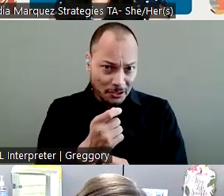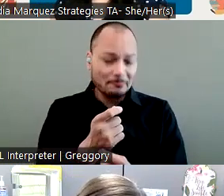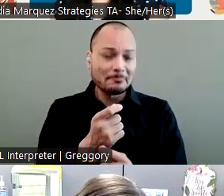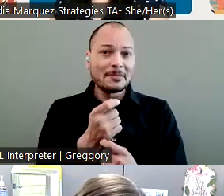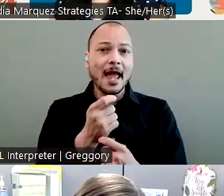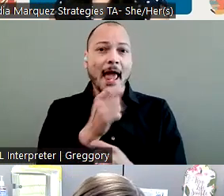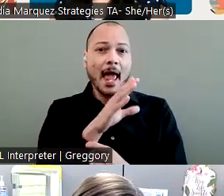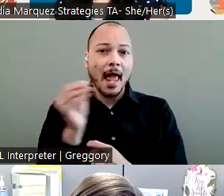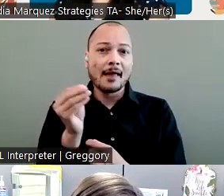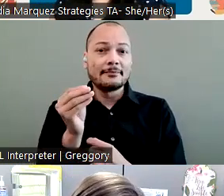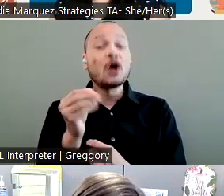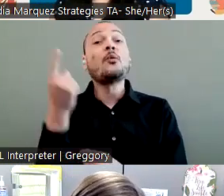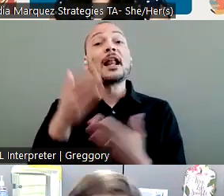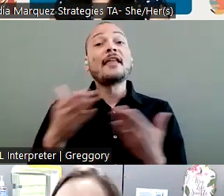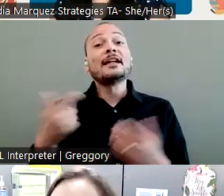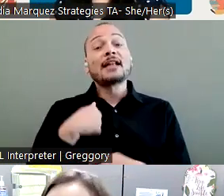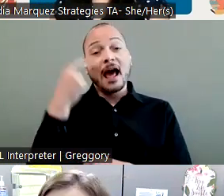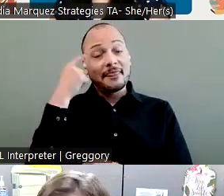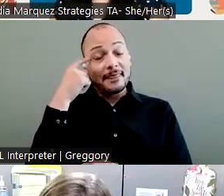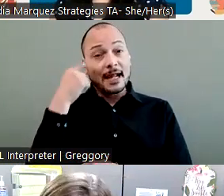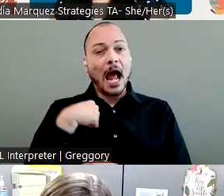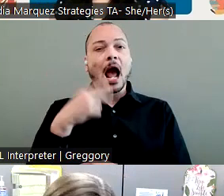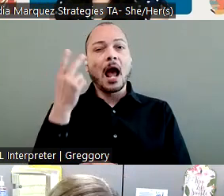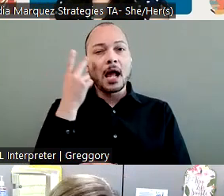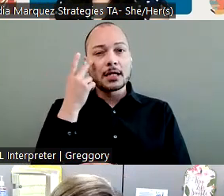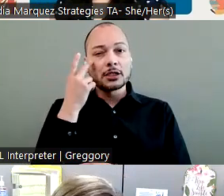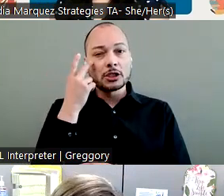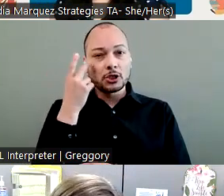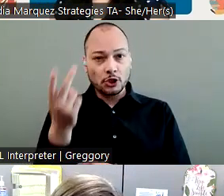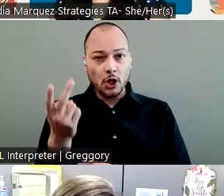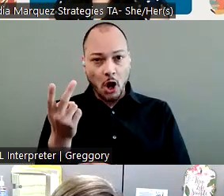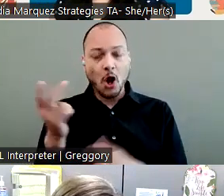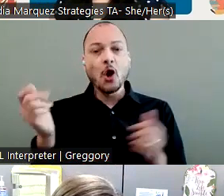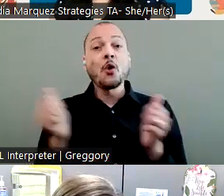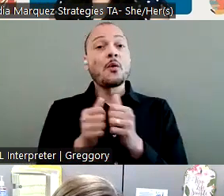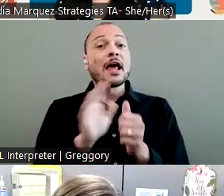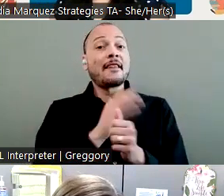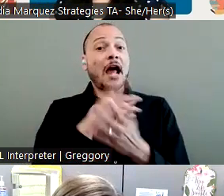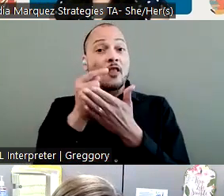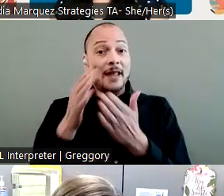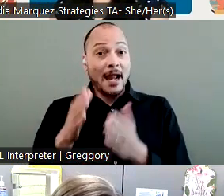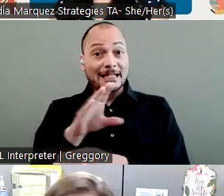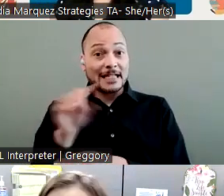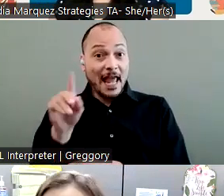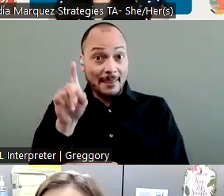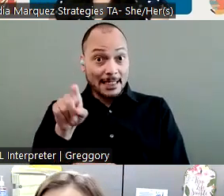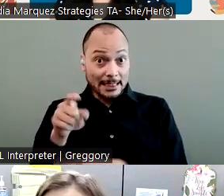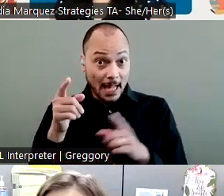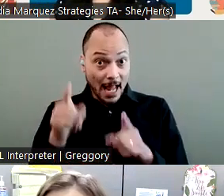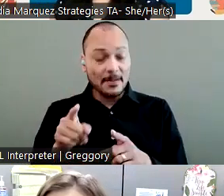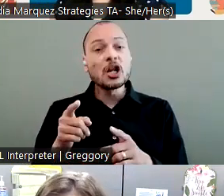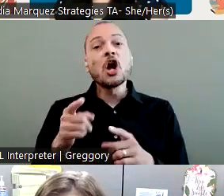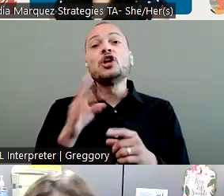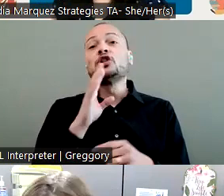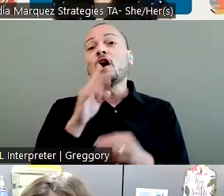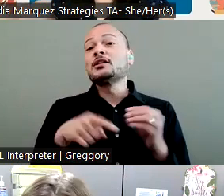And one of the things that I think that I saw with our therapist and the needs to happen, talked